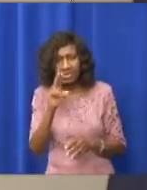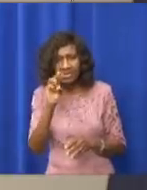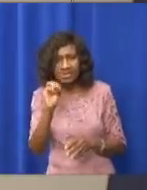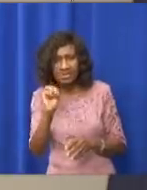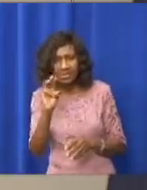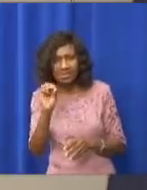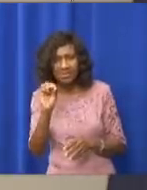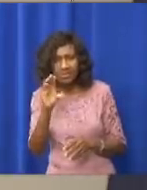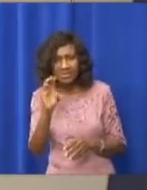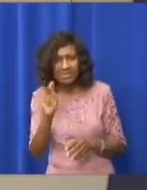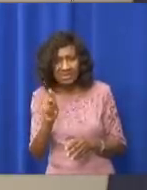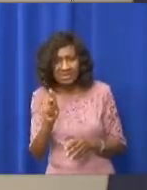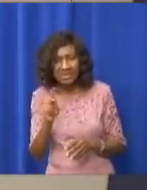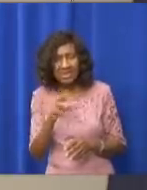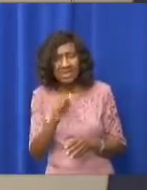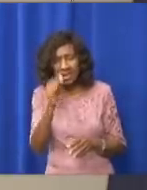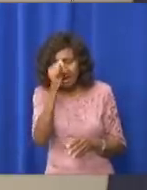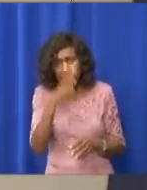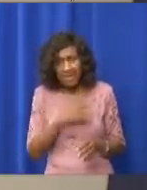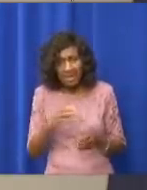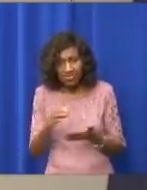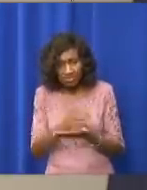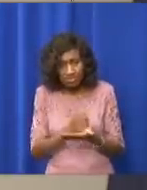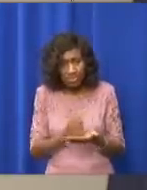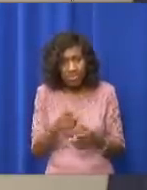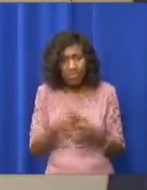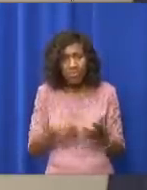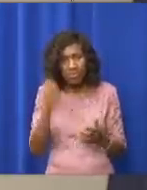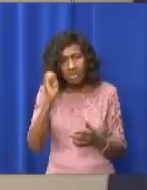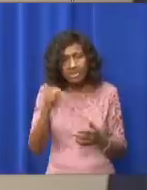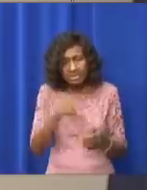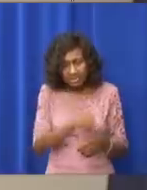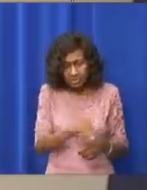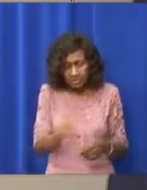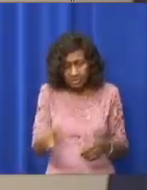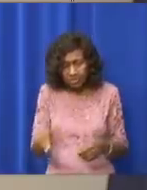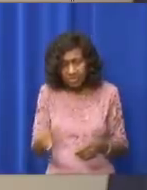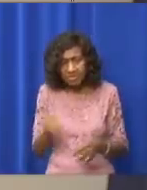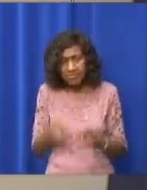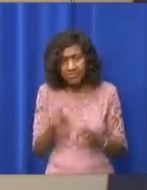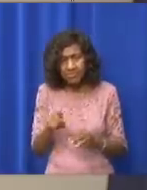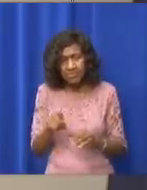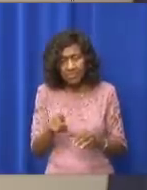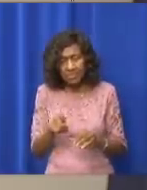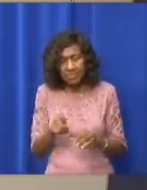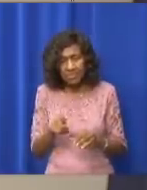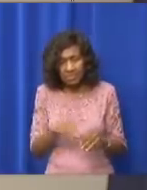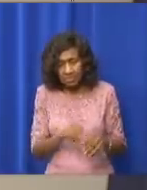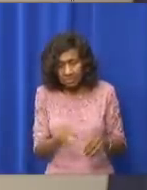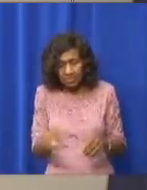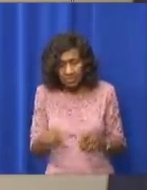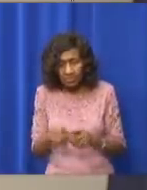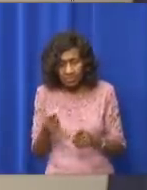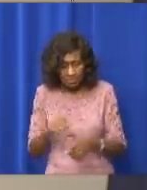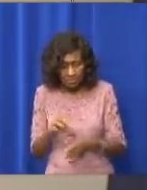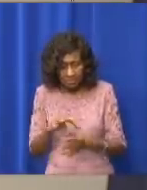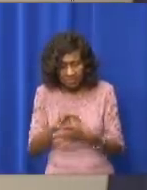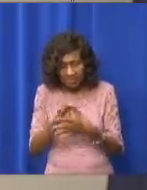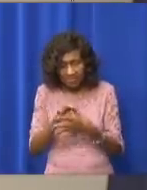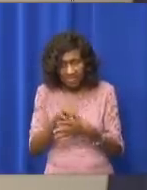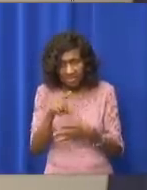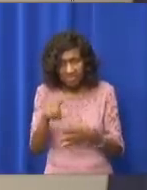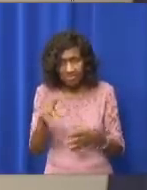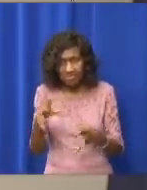what he sows. Whoever sows to please their flesh, from their flesh will reap